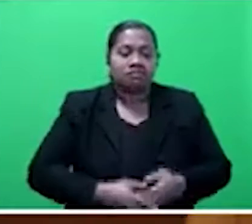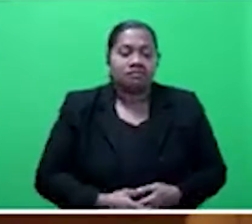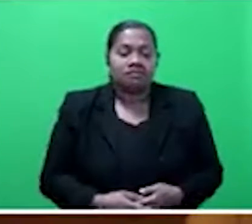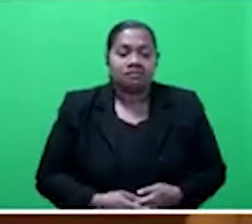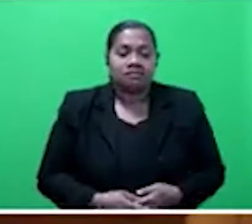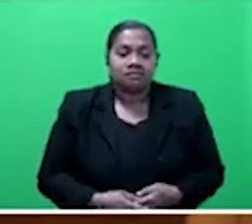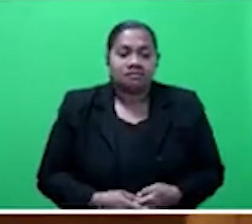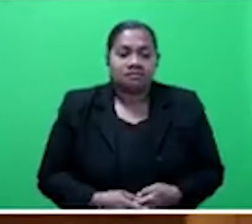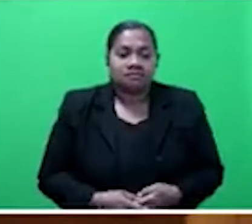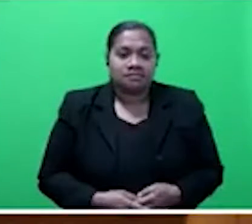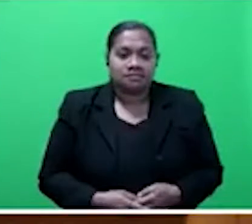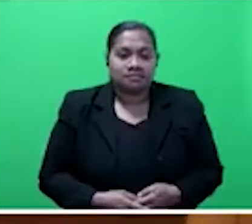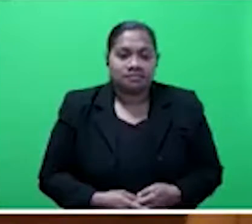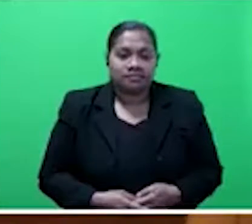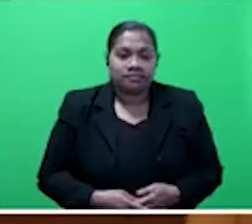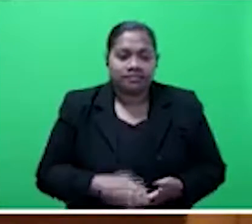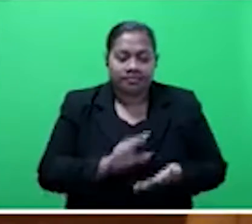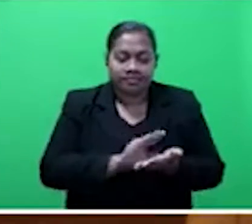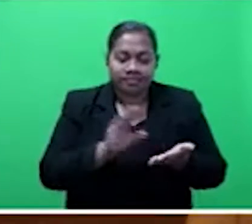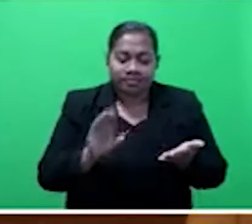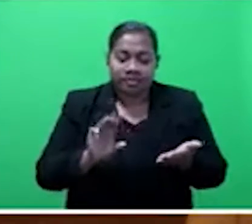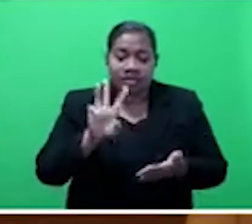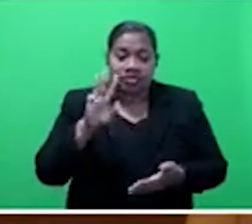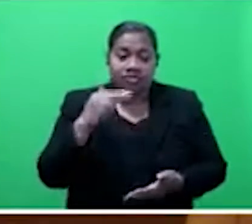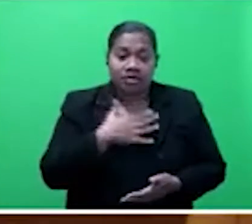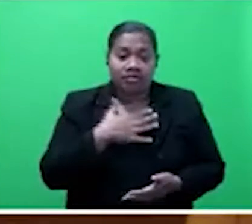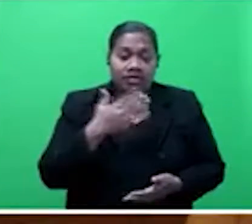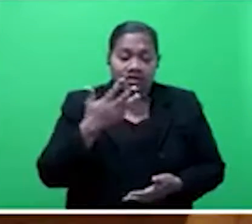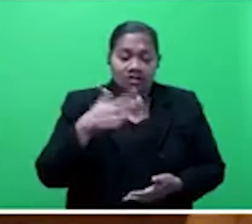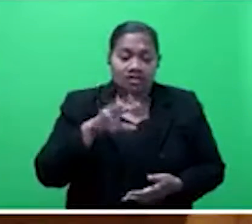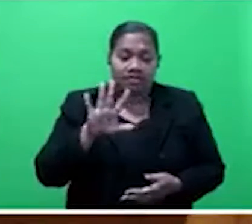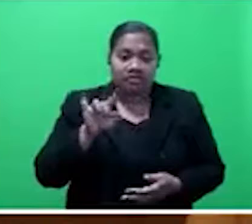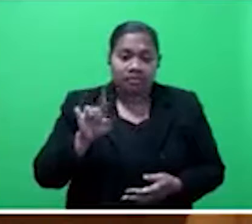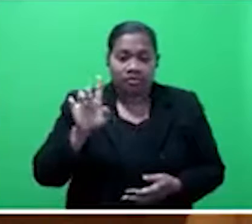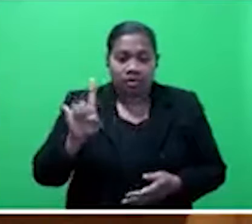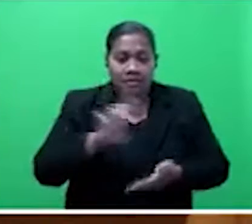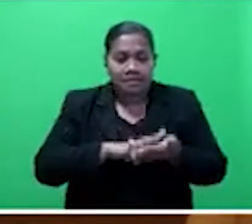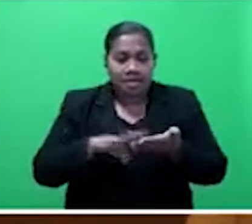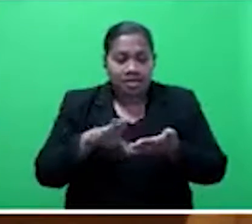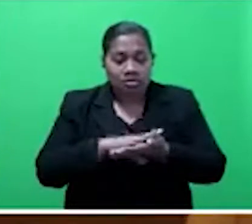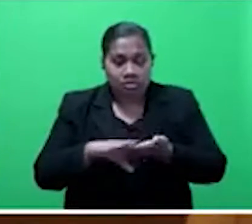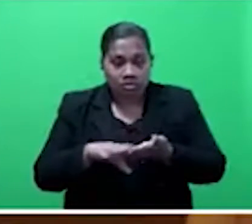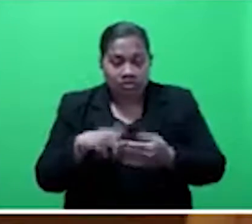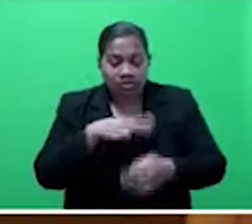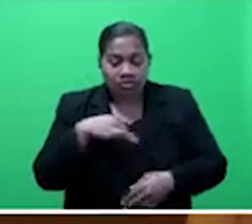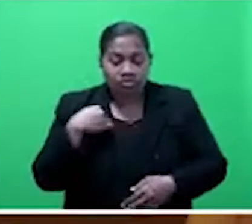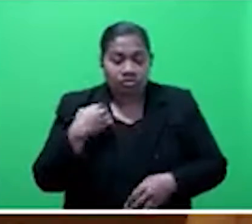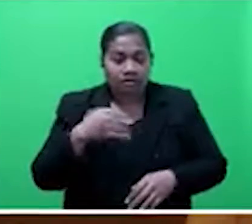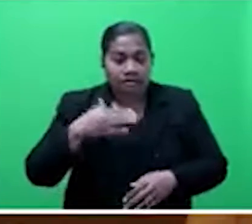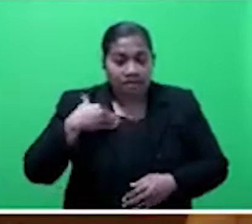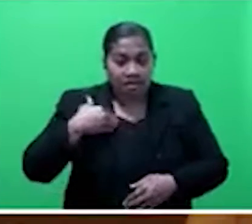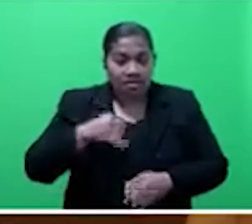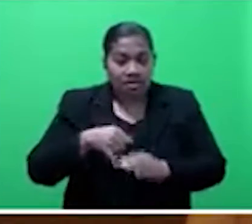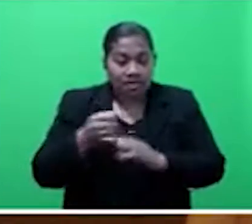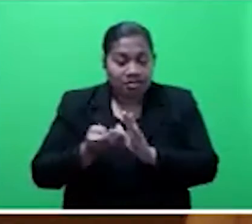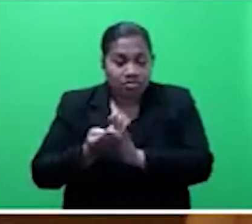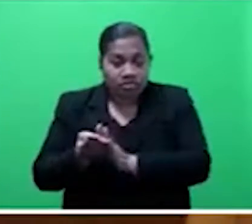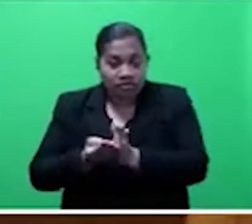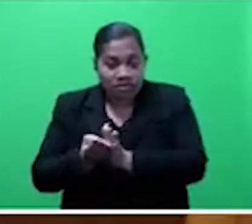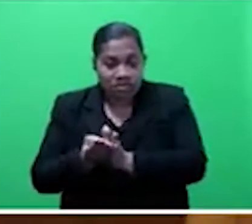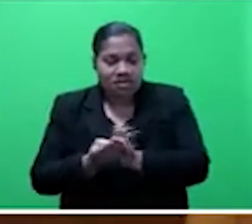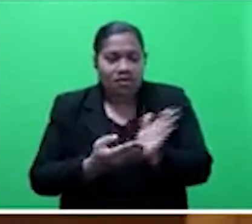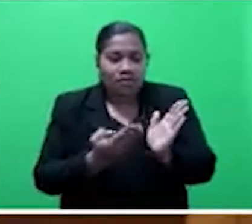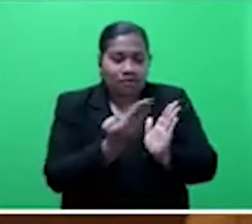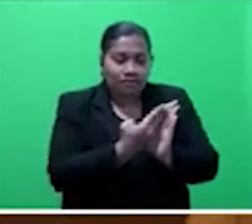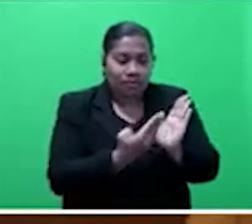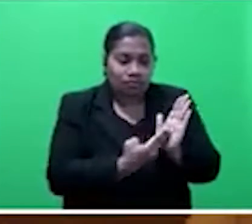The allocation of $395.1 million for the Ministry of Health and Medical Services budget